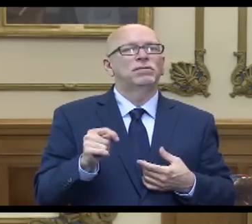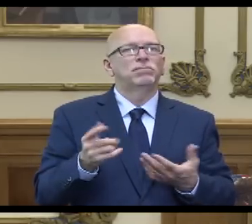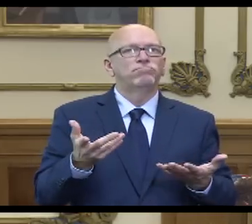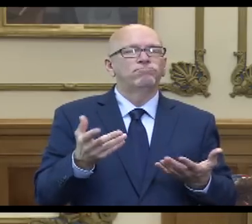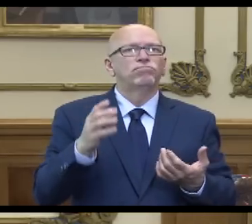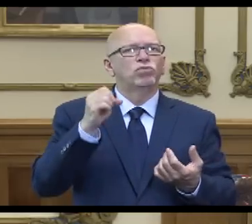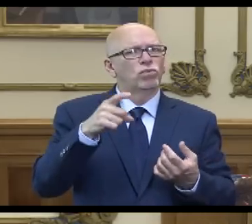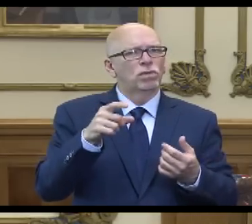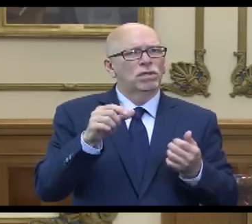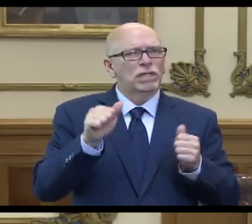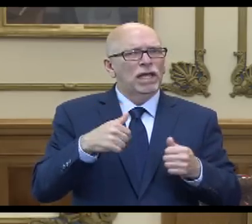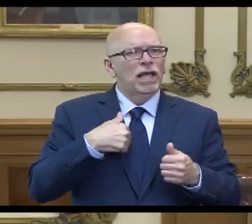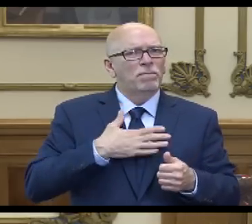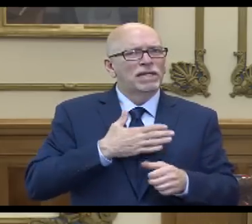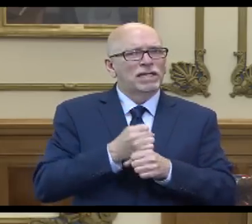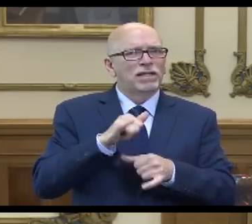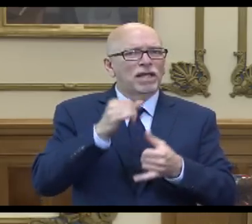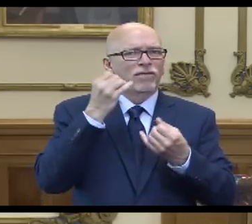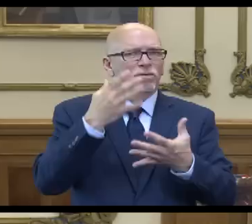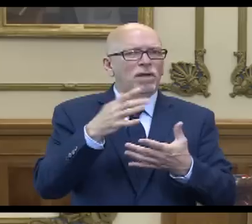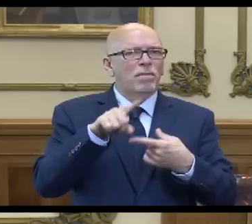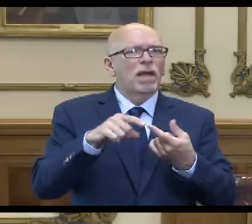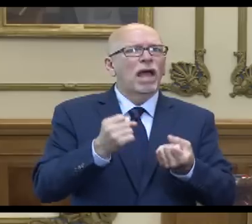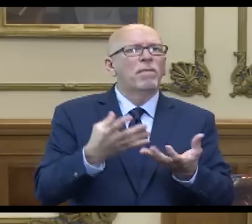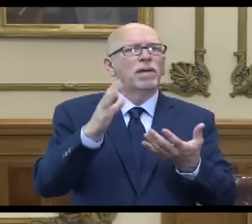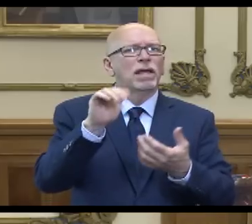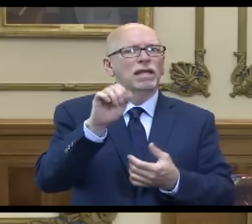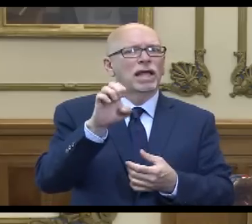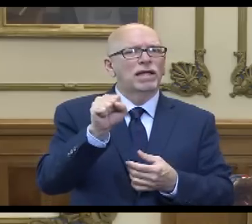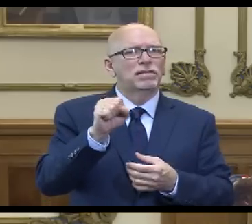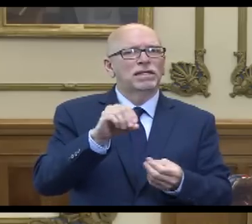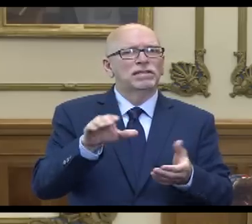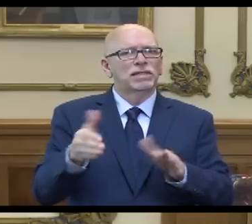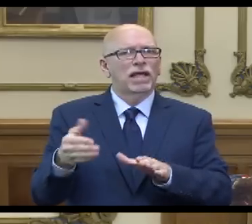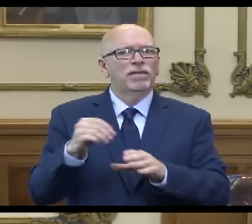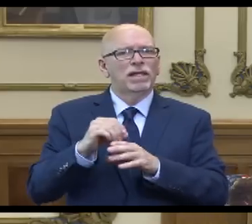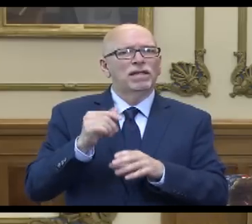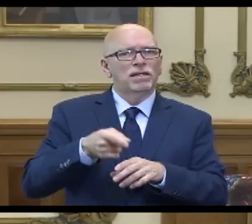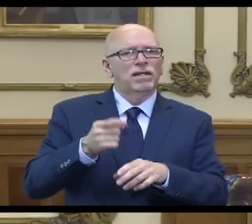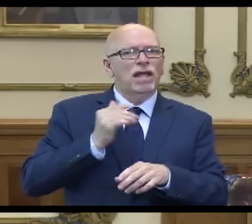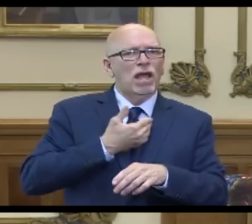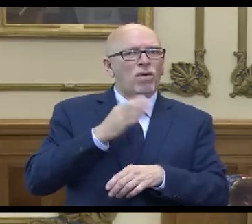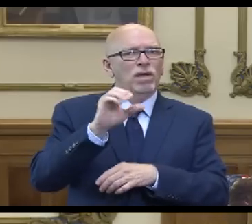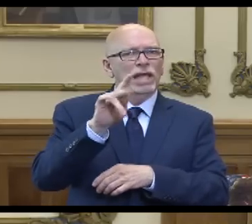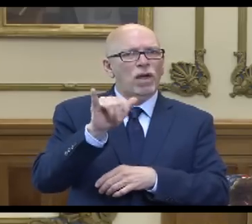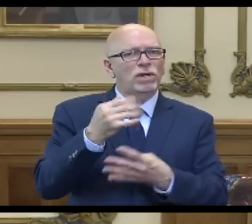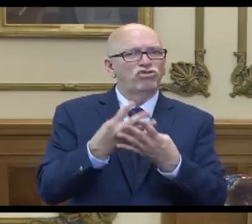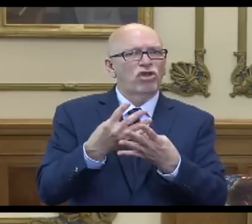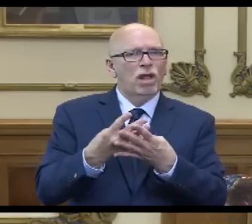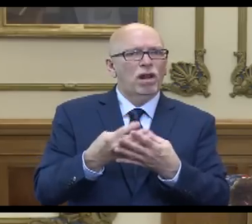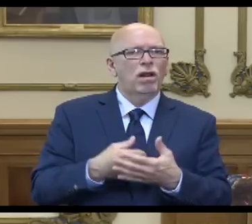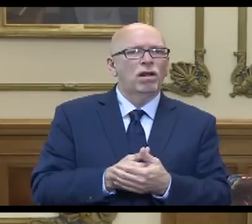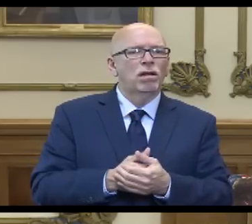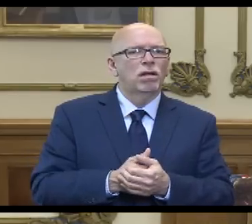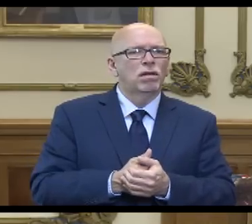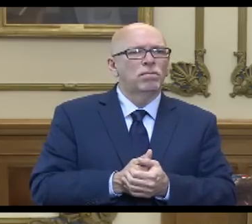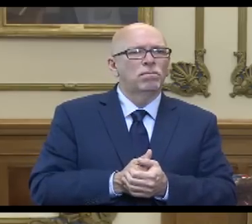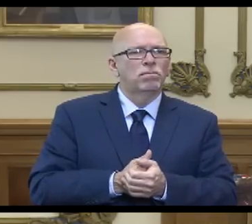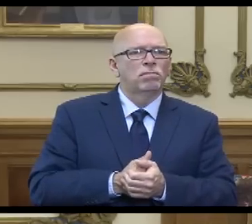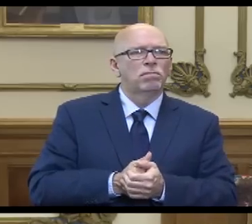So can I please get the information on the number of cases and deaths in our county jails?